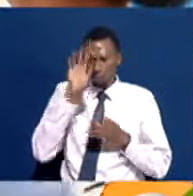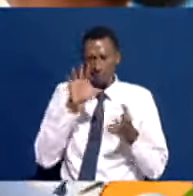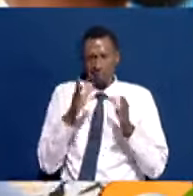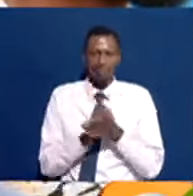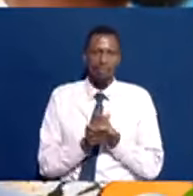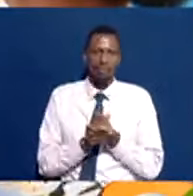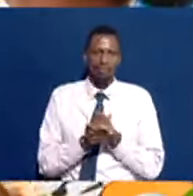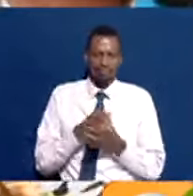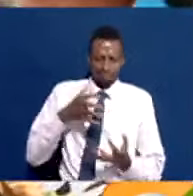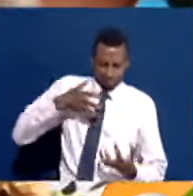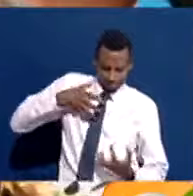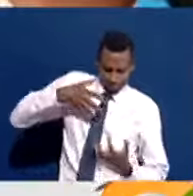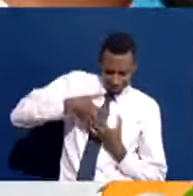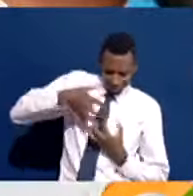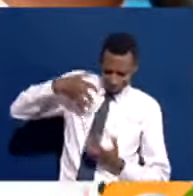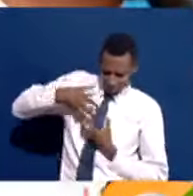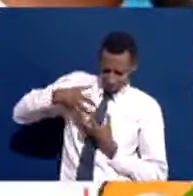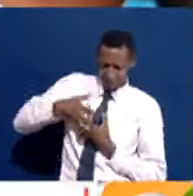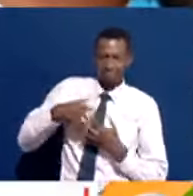full combat,